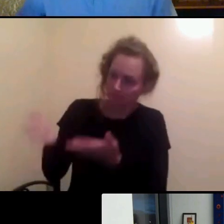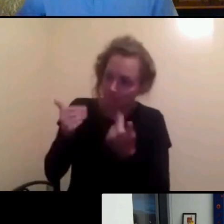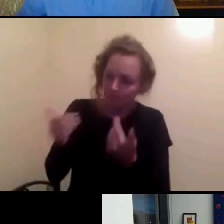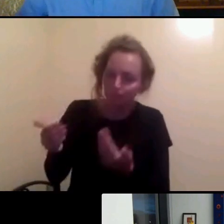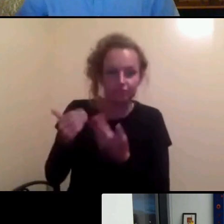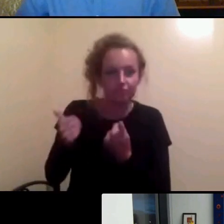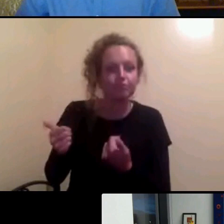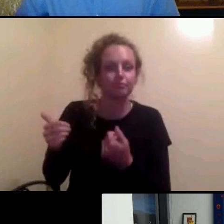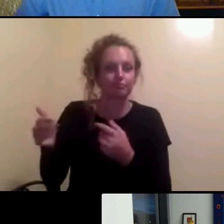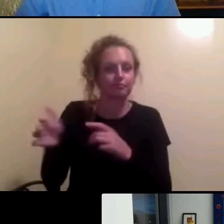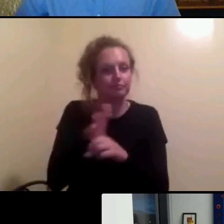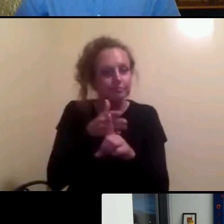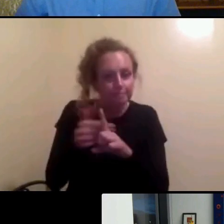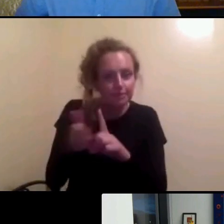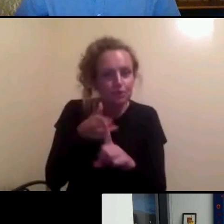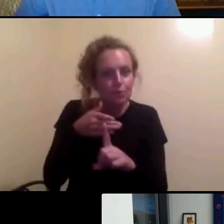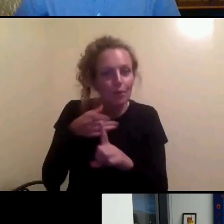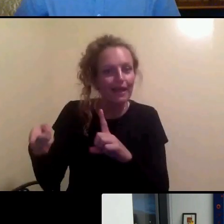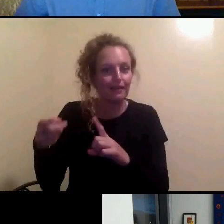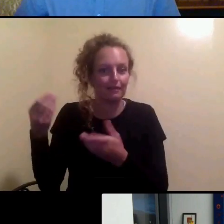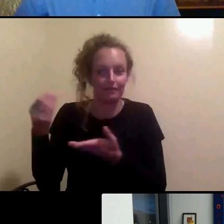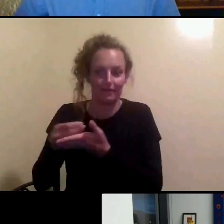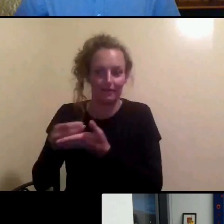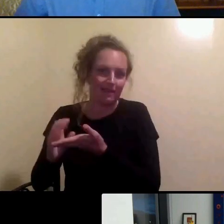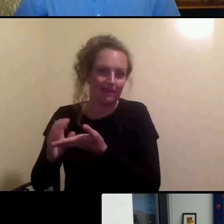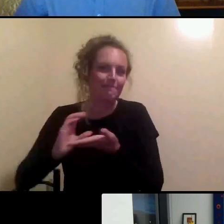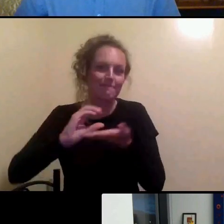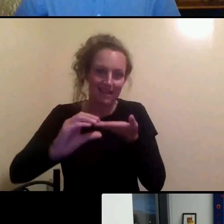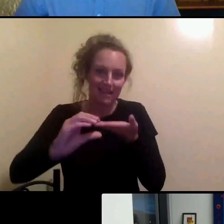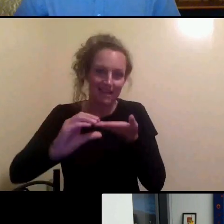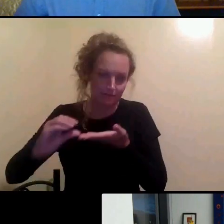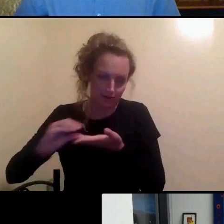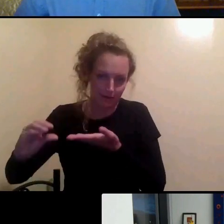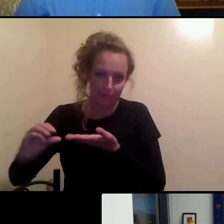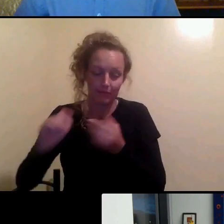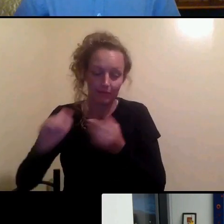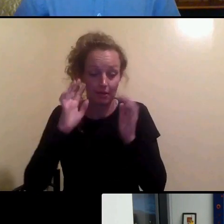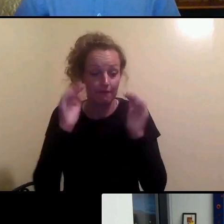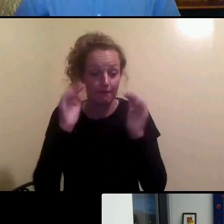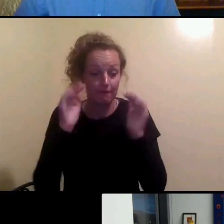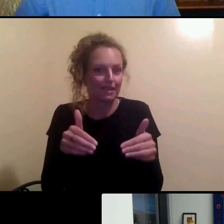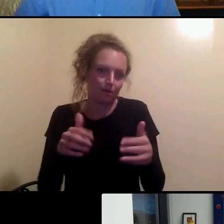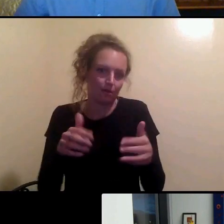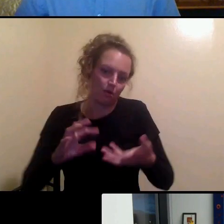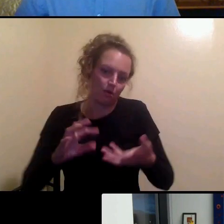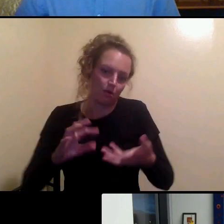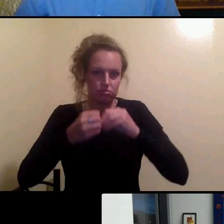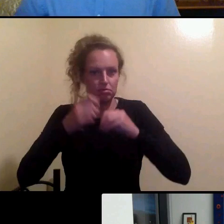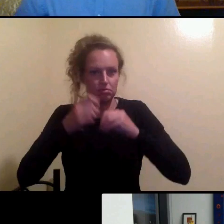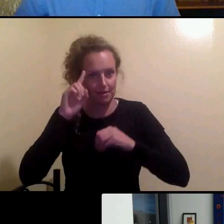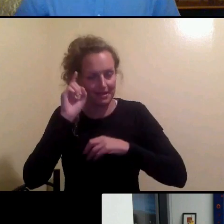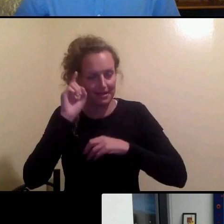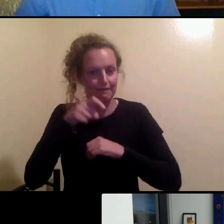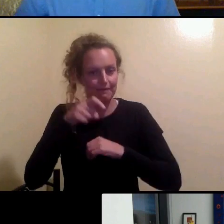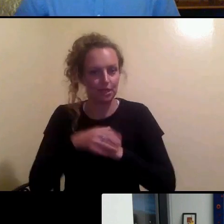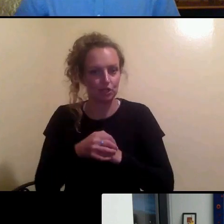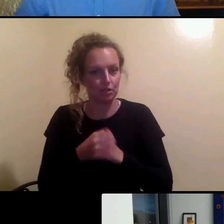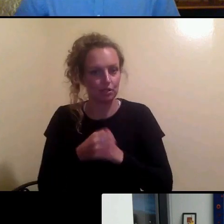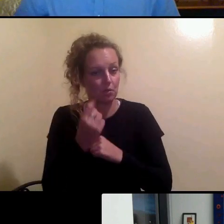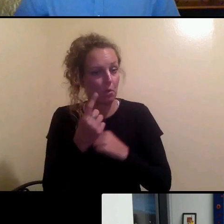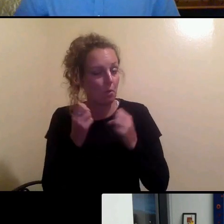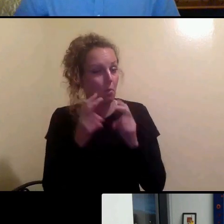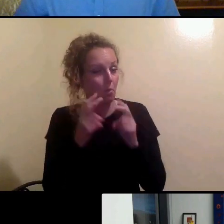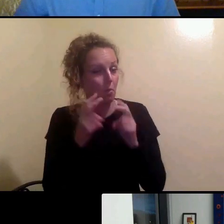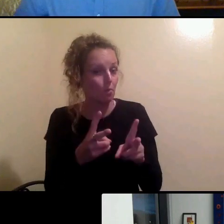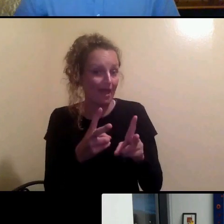focus on autism and innovation. And we are trying to do it both ways. One way is doing it with the startups and helping them to